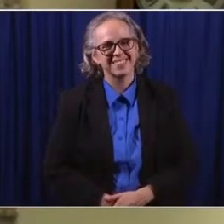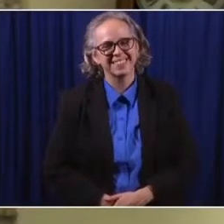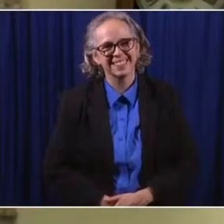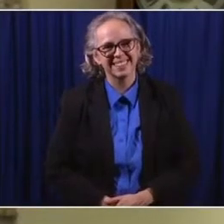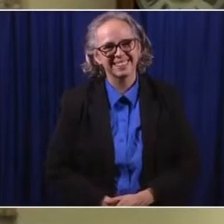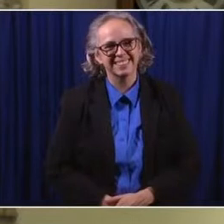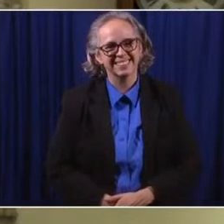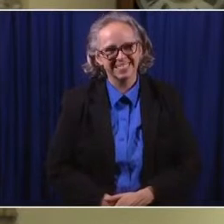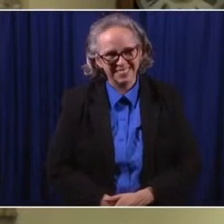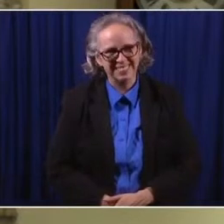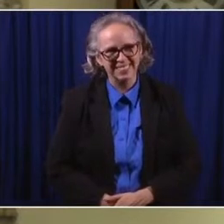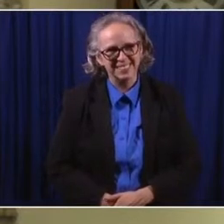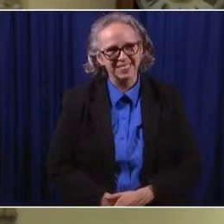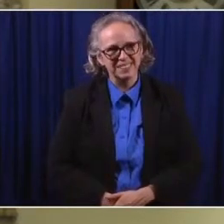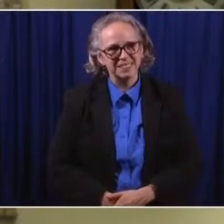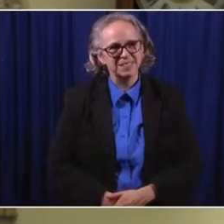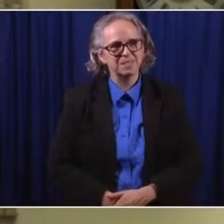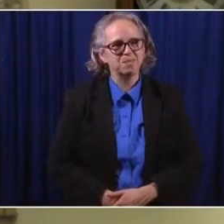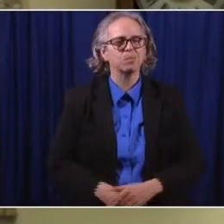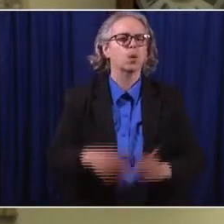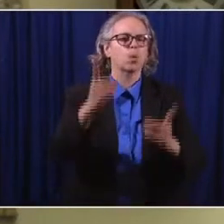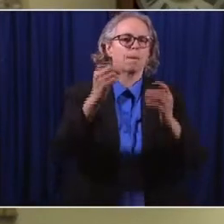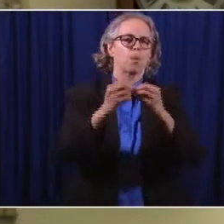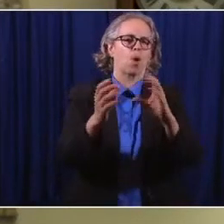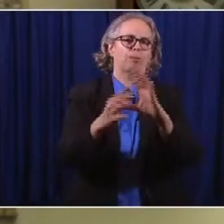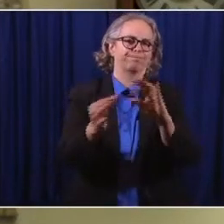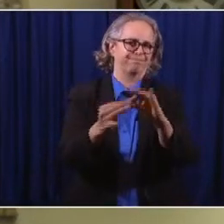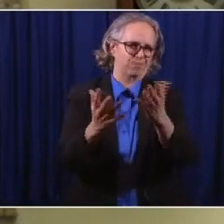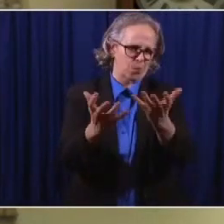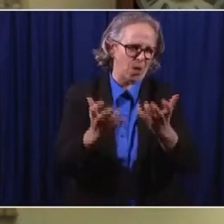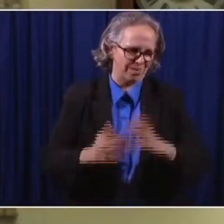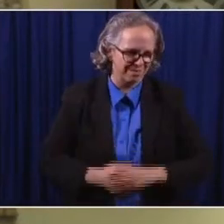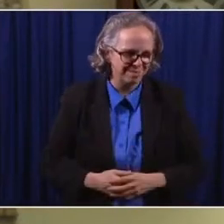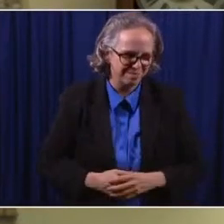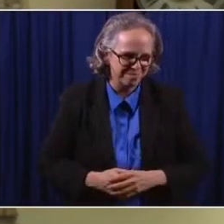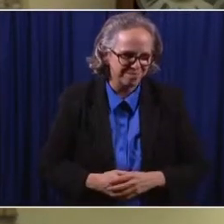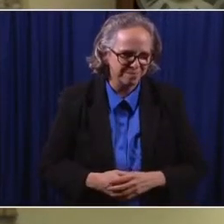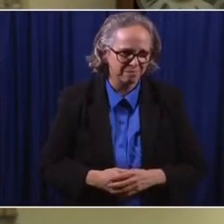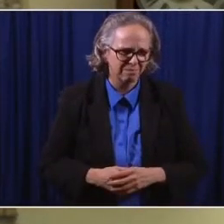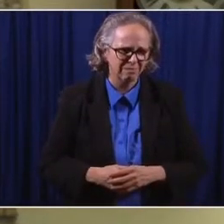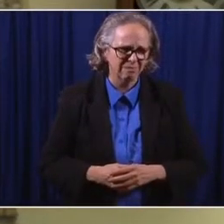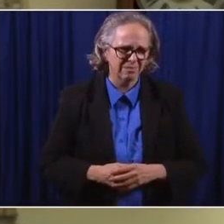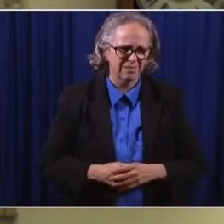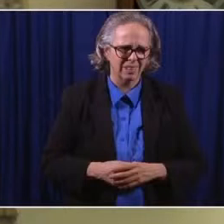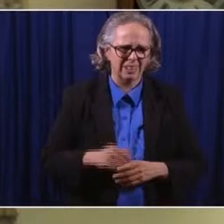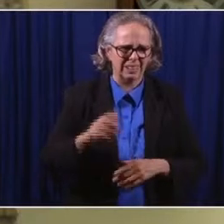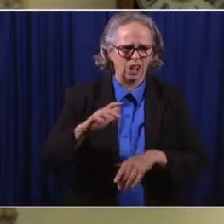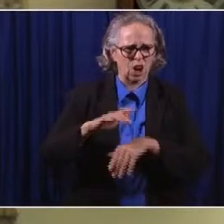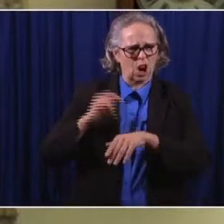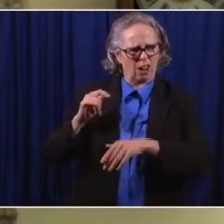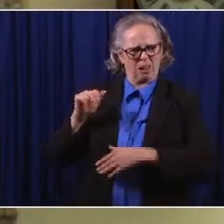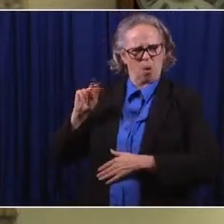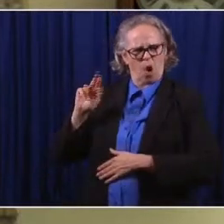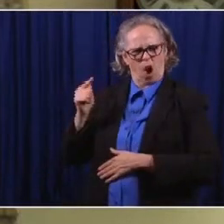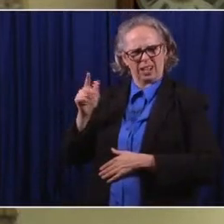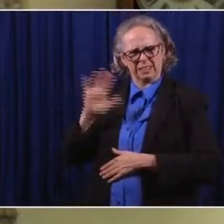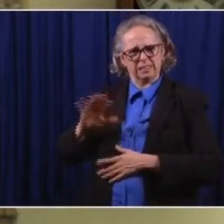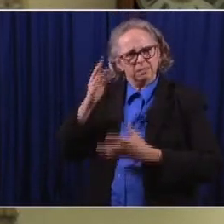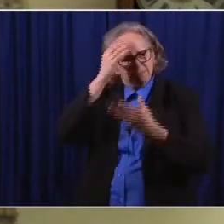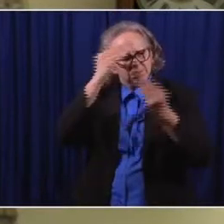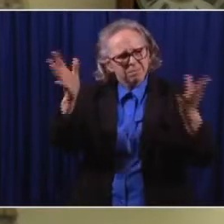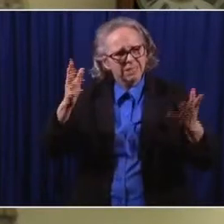Let me just do one more announcement, then we will go to questions. In early August, I announced that Ohio received a donation from